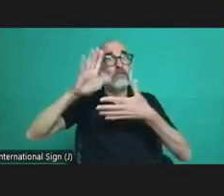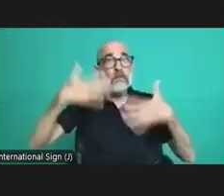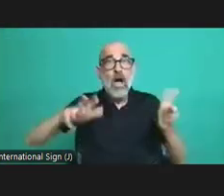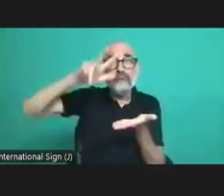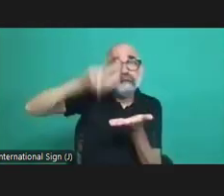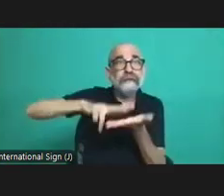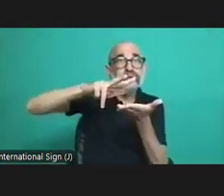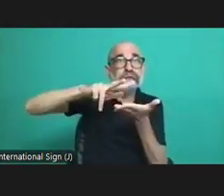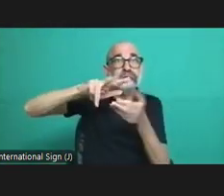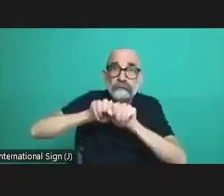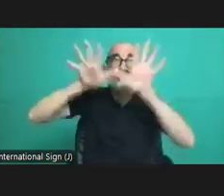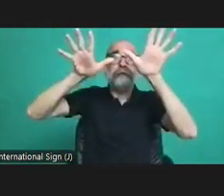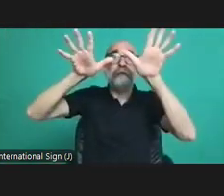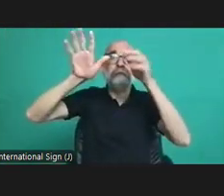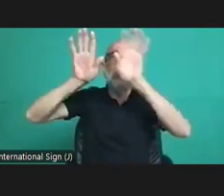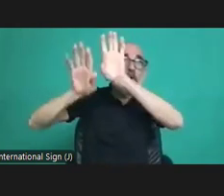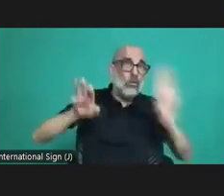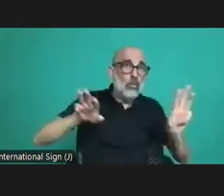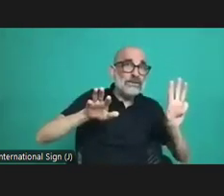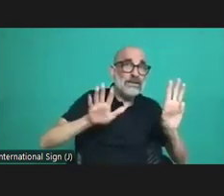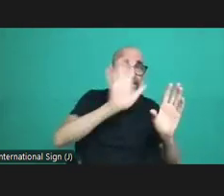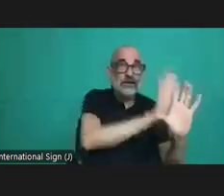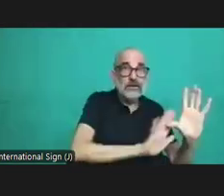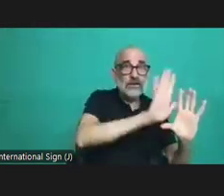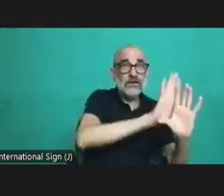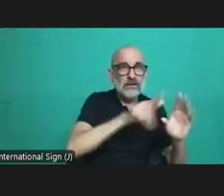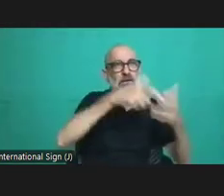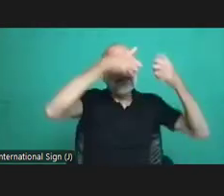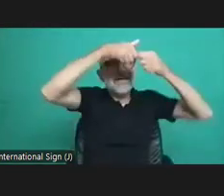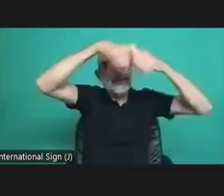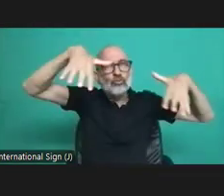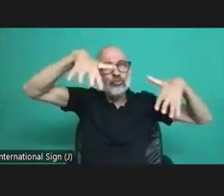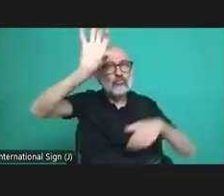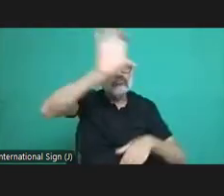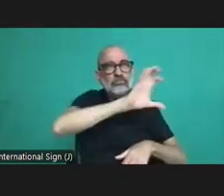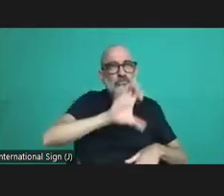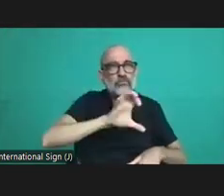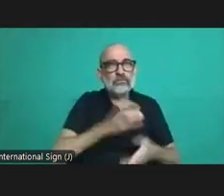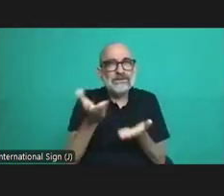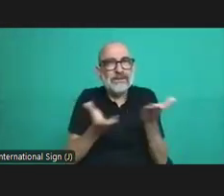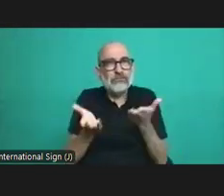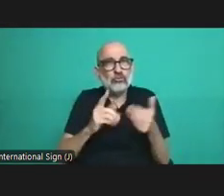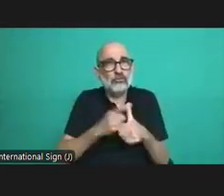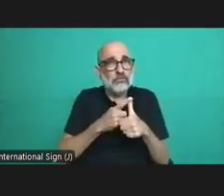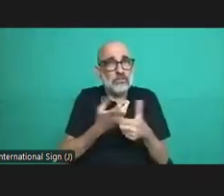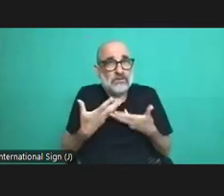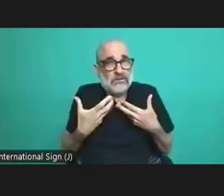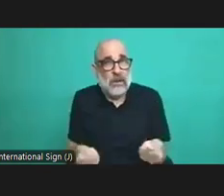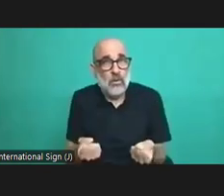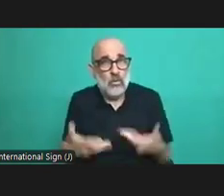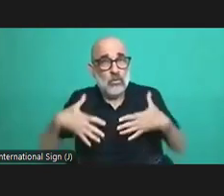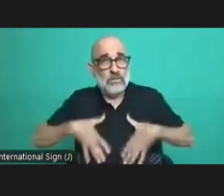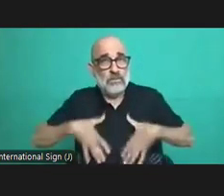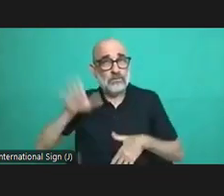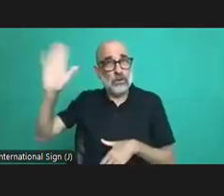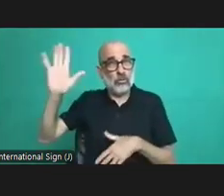do because of perhaps limited resources or or limited facilities. So then this scheme involves